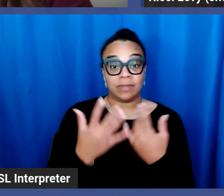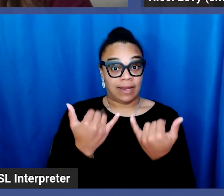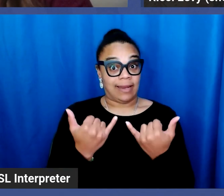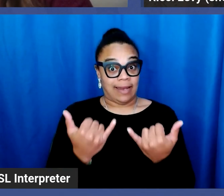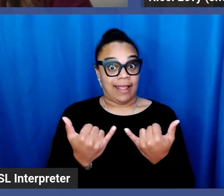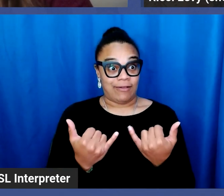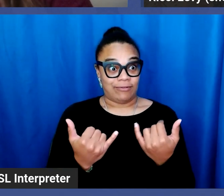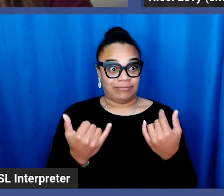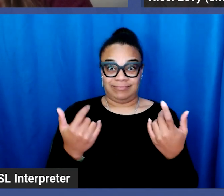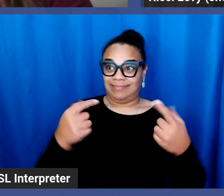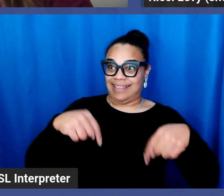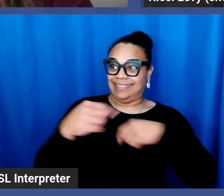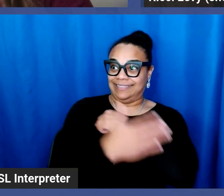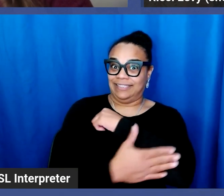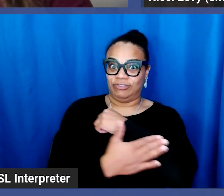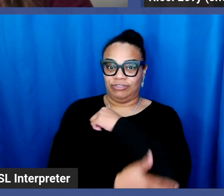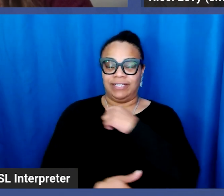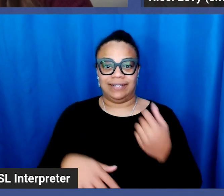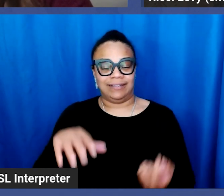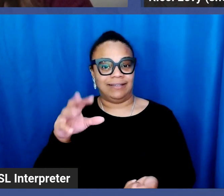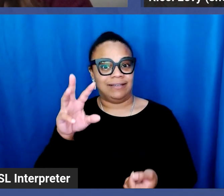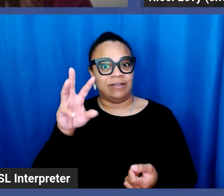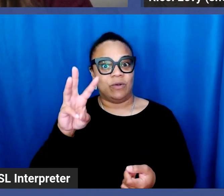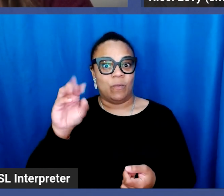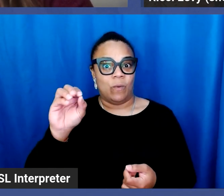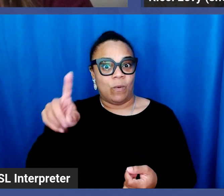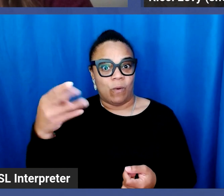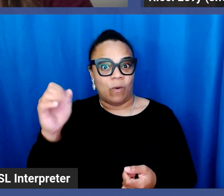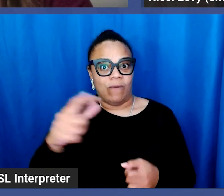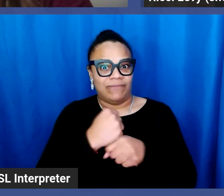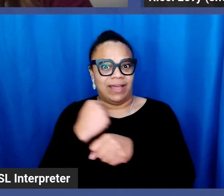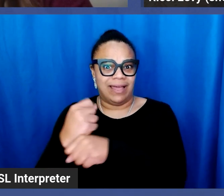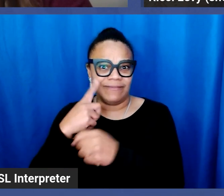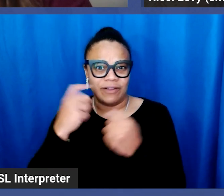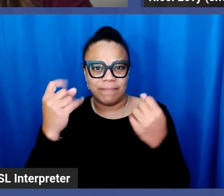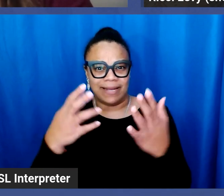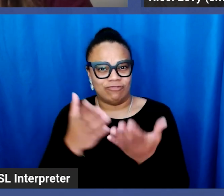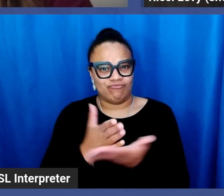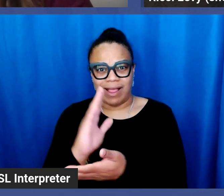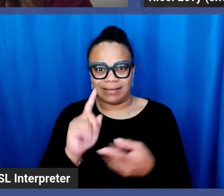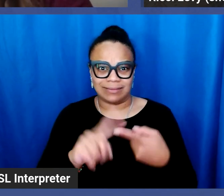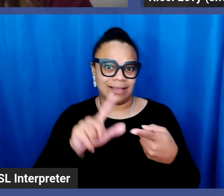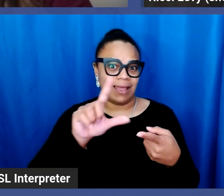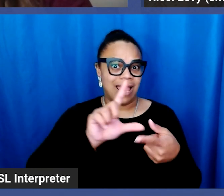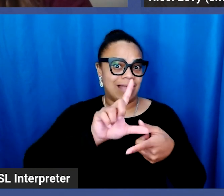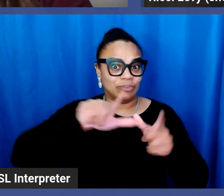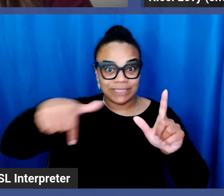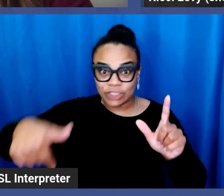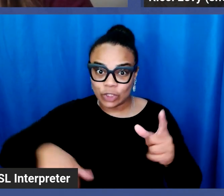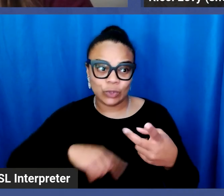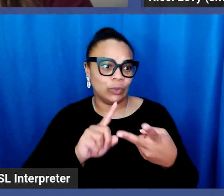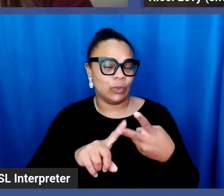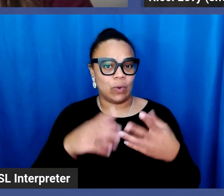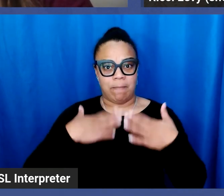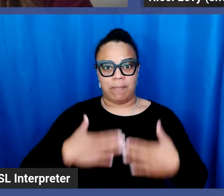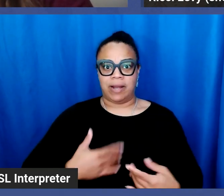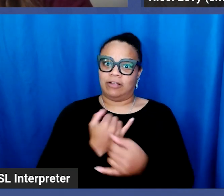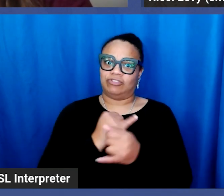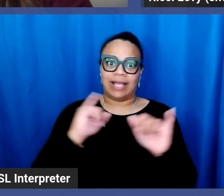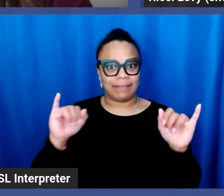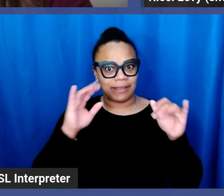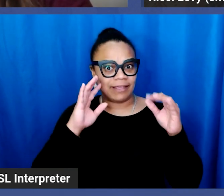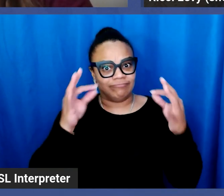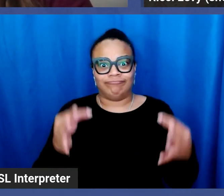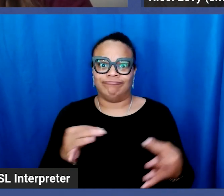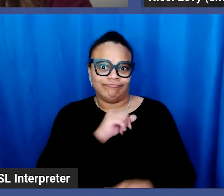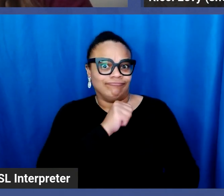Woodhull fights for, LGBTQ rights, bodily autonomy, free expression, so many of